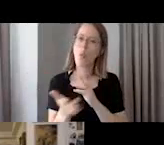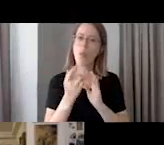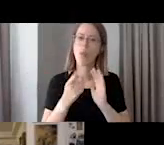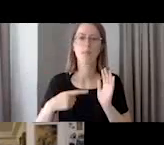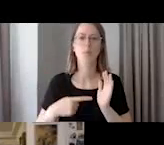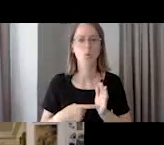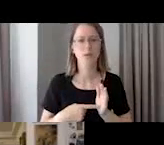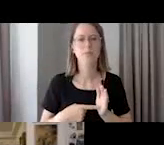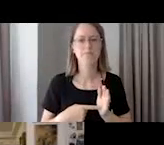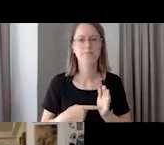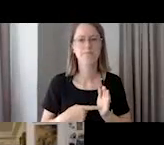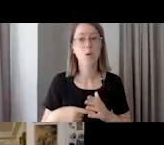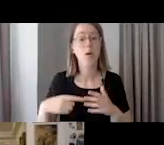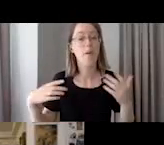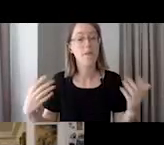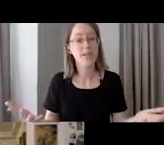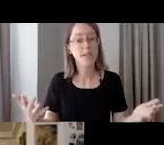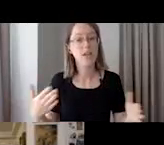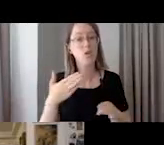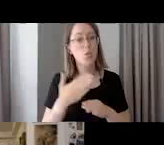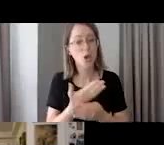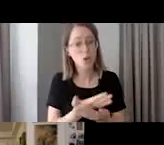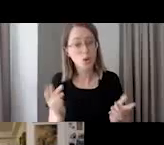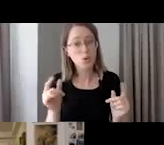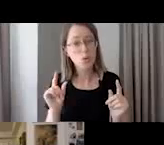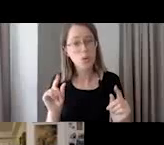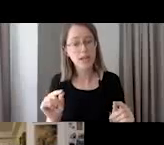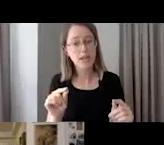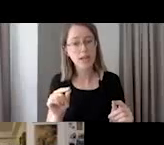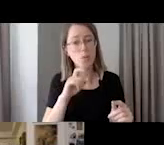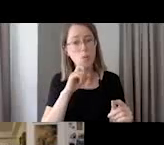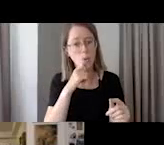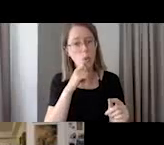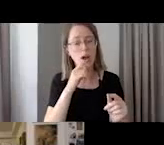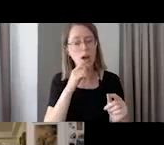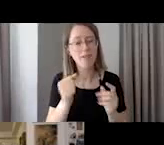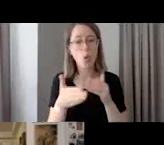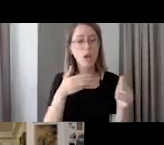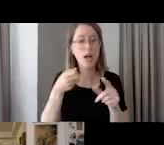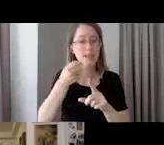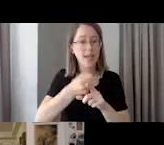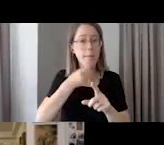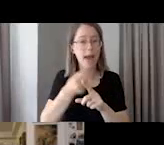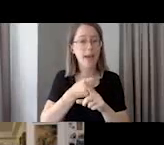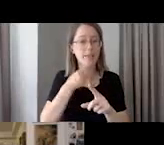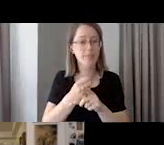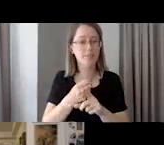And obviously the work that you're doing is intended to have an organized campaign.